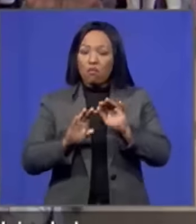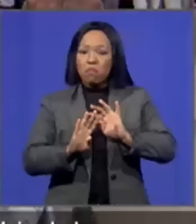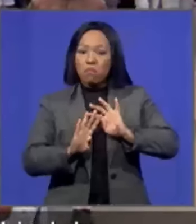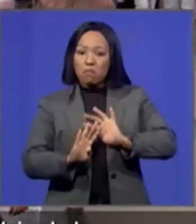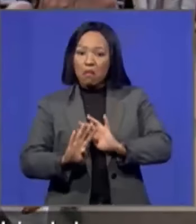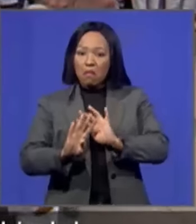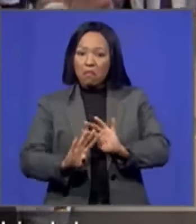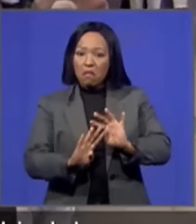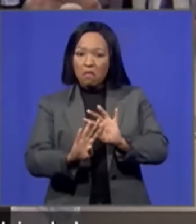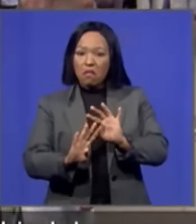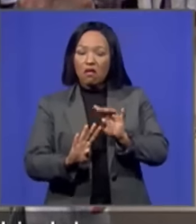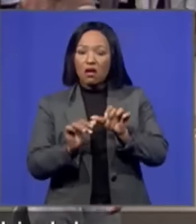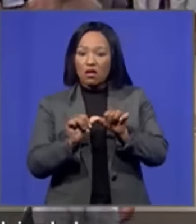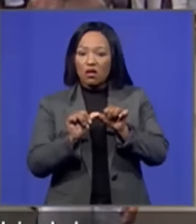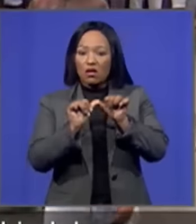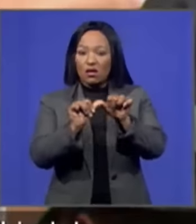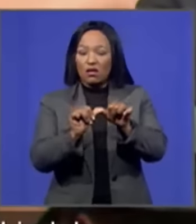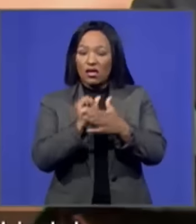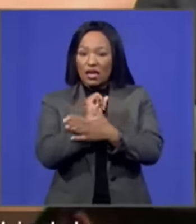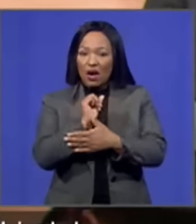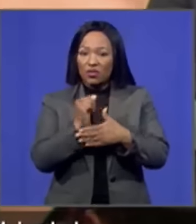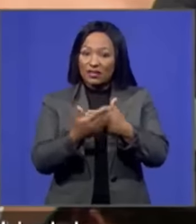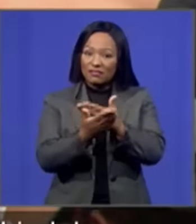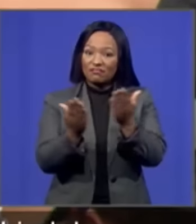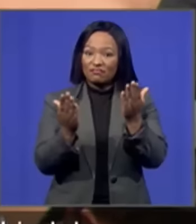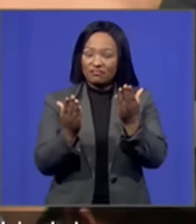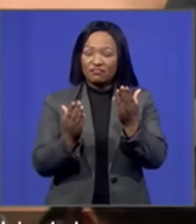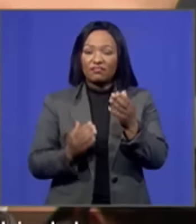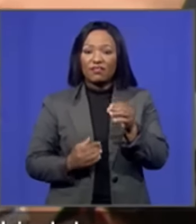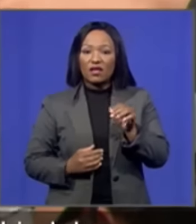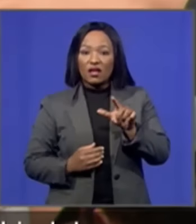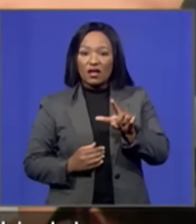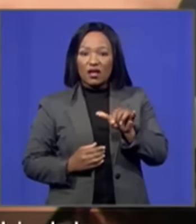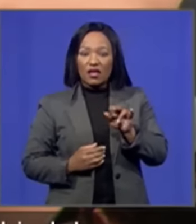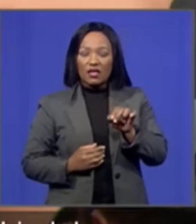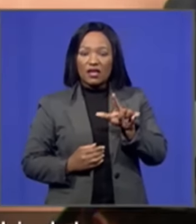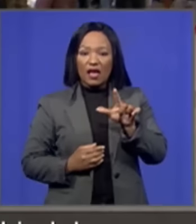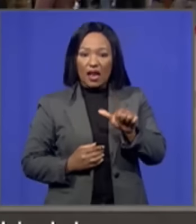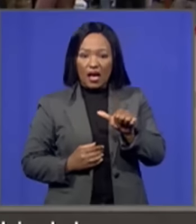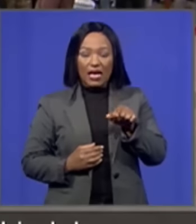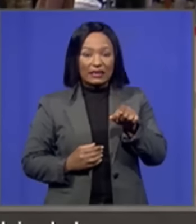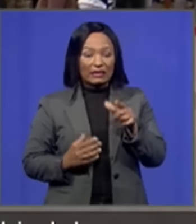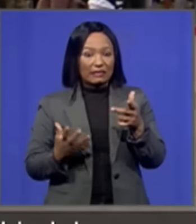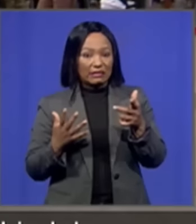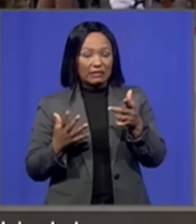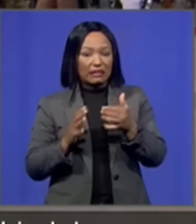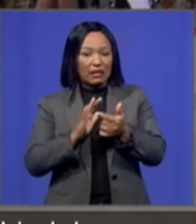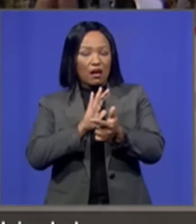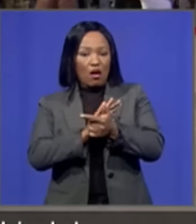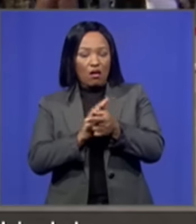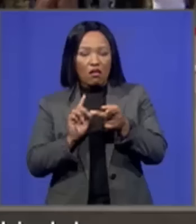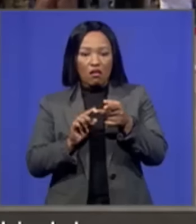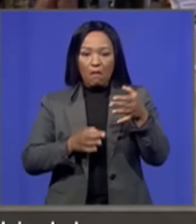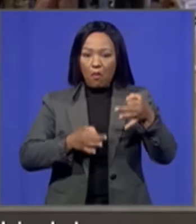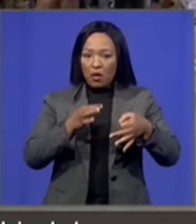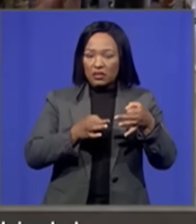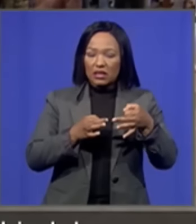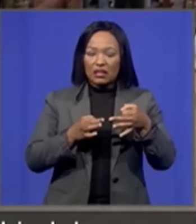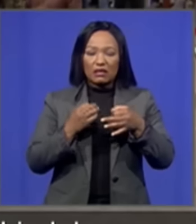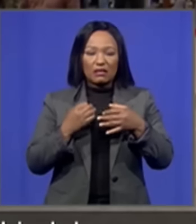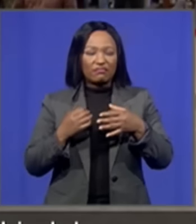se mo molaong di tsweletse go anama le naga Lindela e mo makopanong a ditsela tsa molao dipolotiki